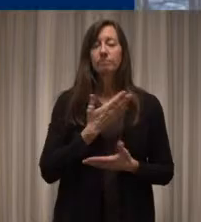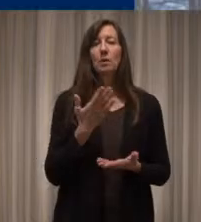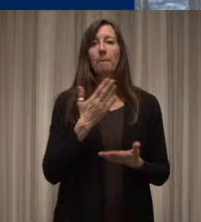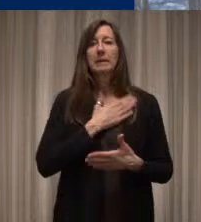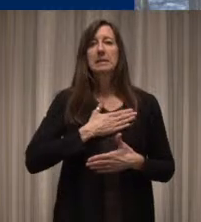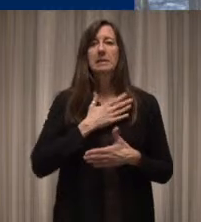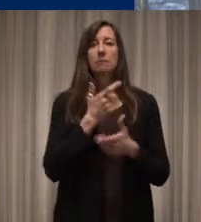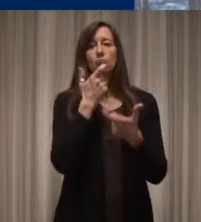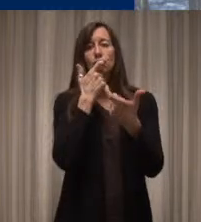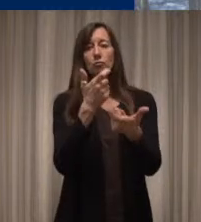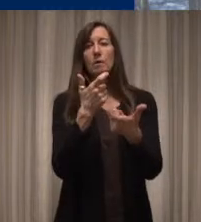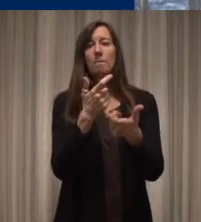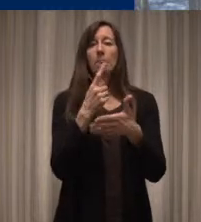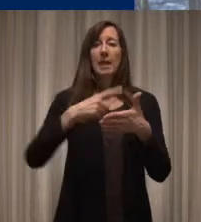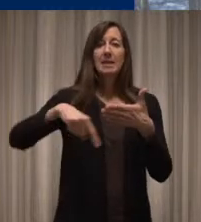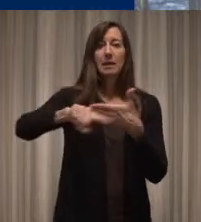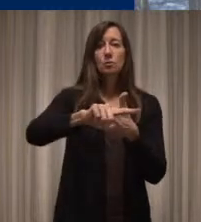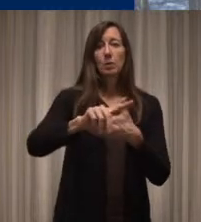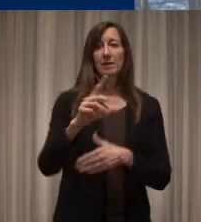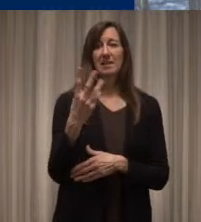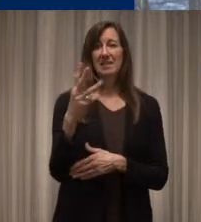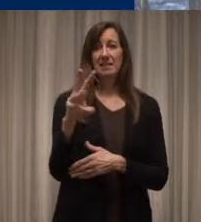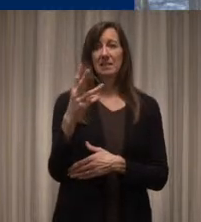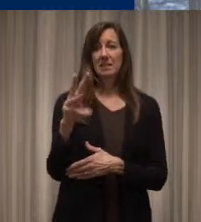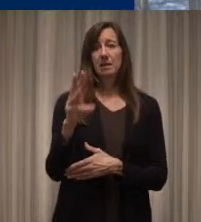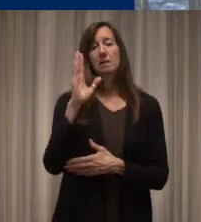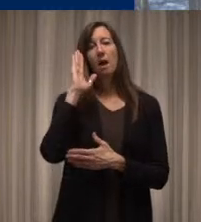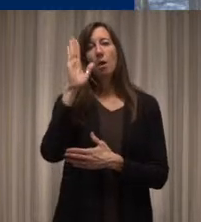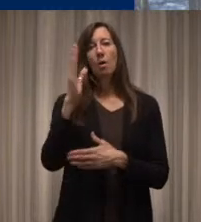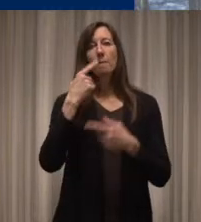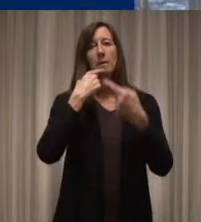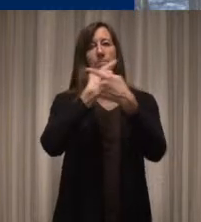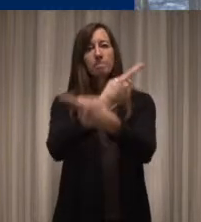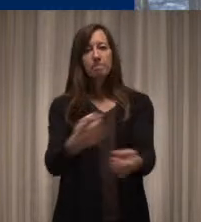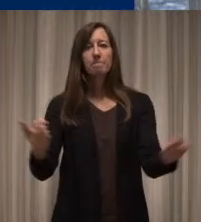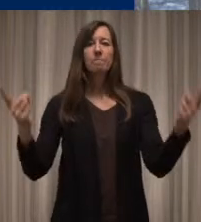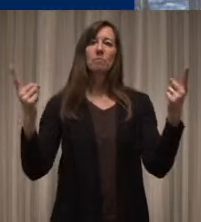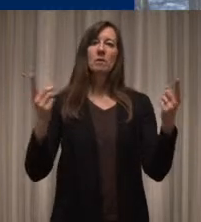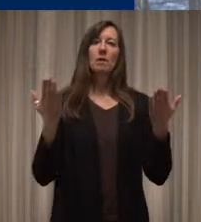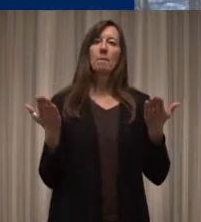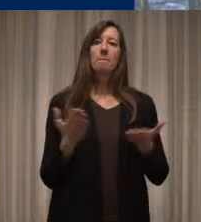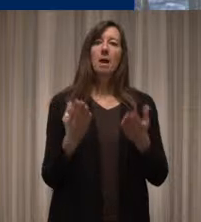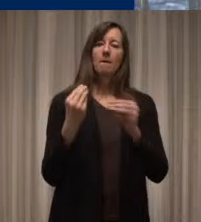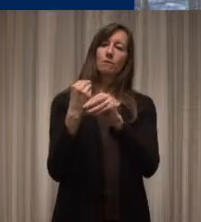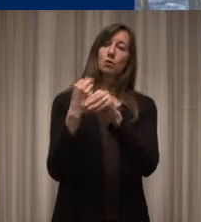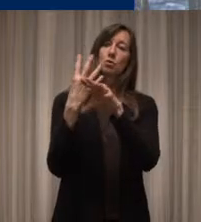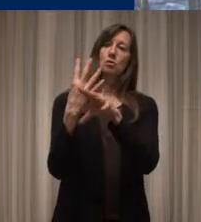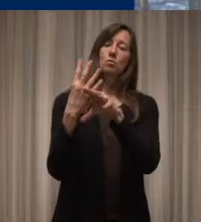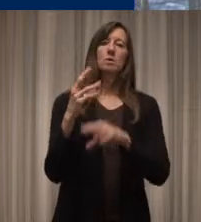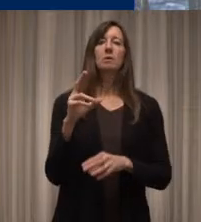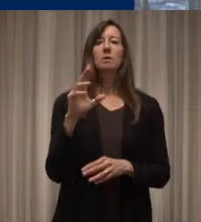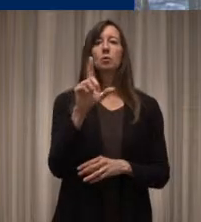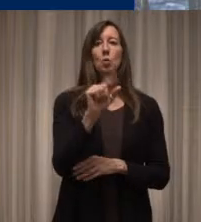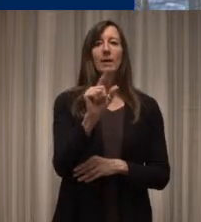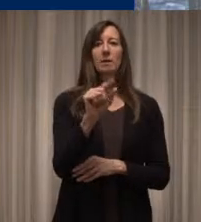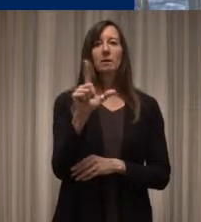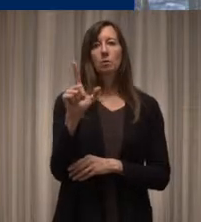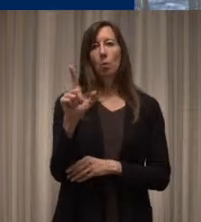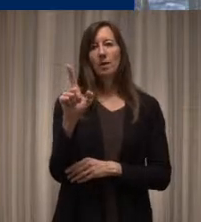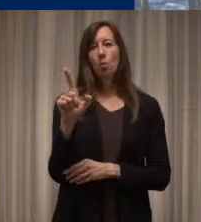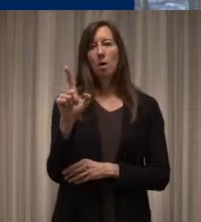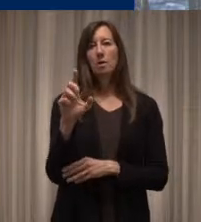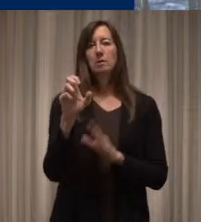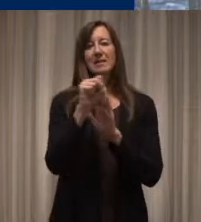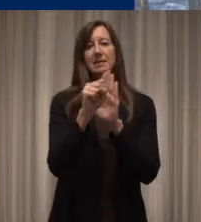delivering my virtual 2021 State of the County at 3 p.m. on Tuesday, February 16th. That'll